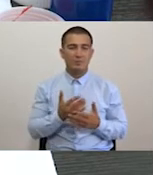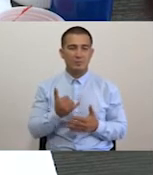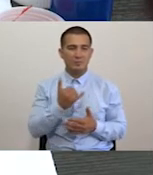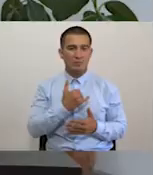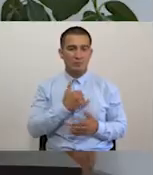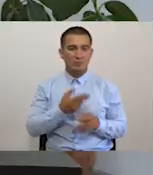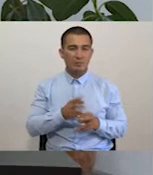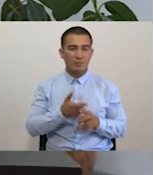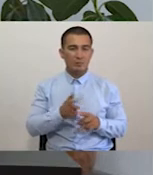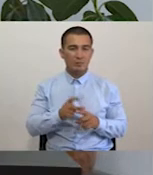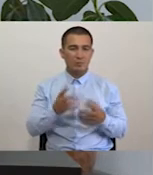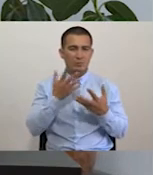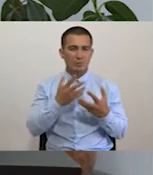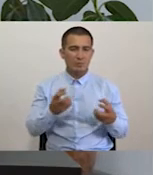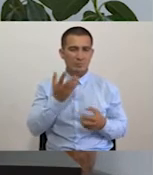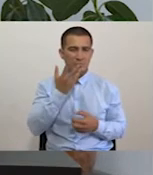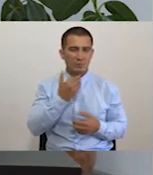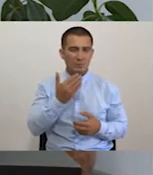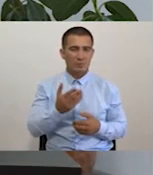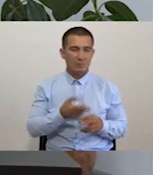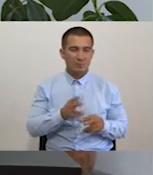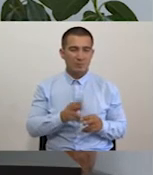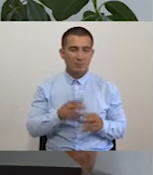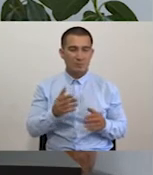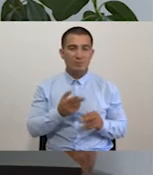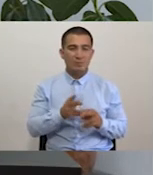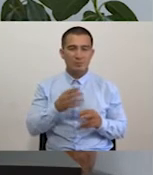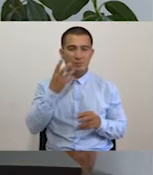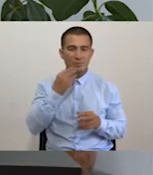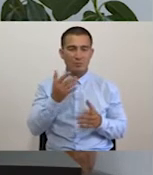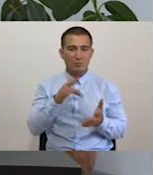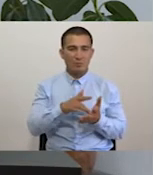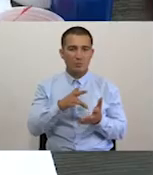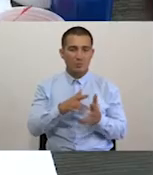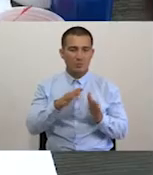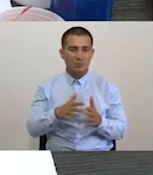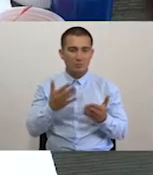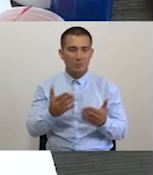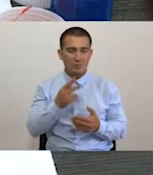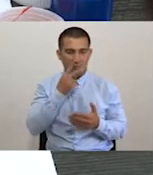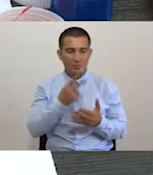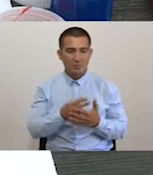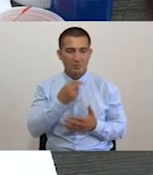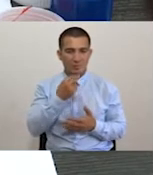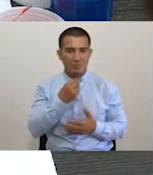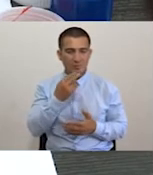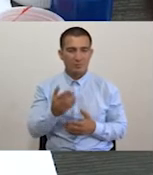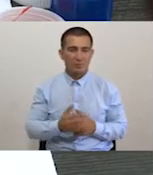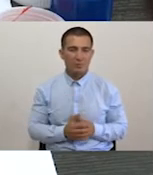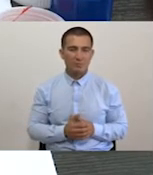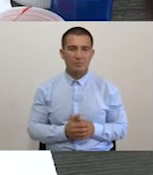Bizning eng to'q soyamiz olmaning o'rta qismida joylashgan, ya'ni mana bu yerlarda.